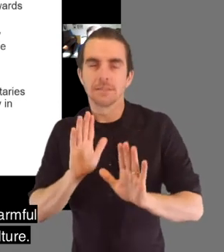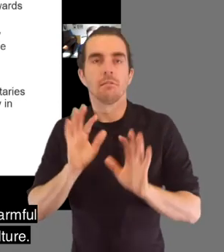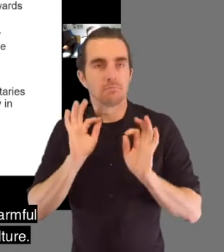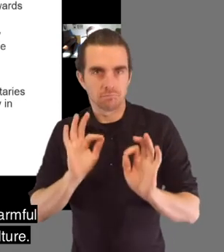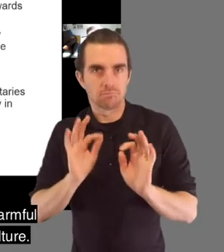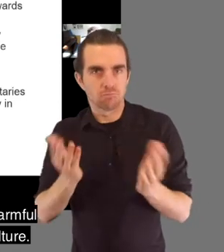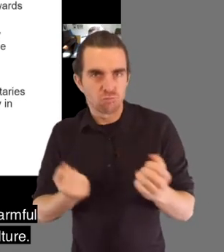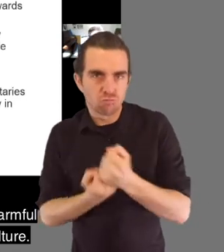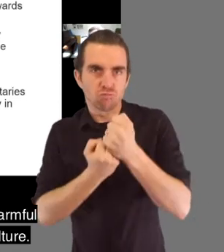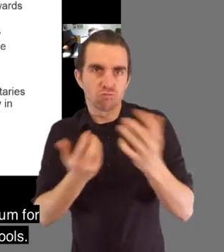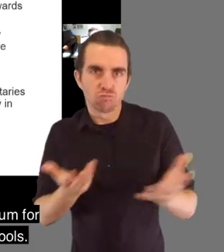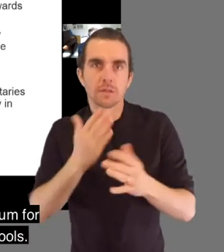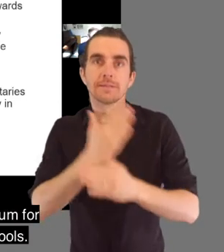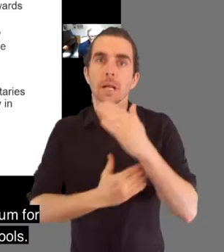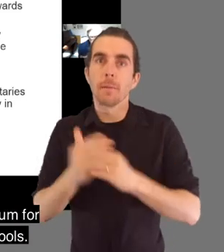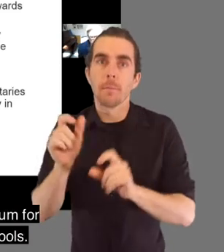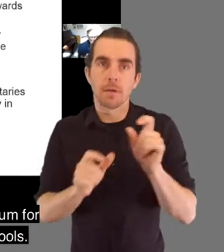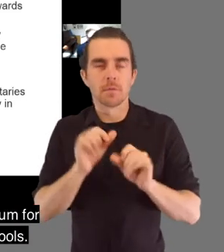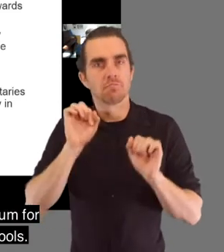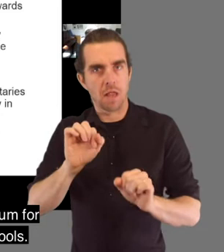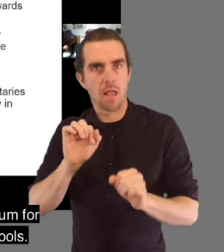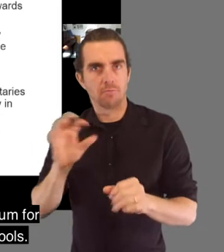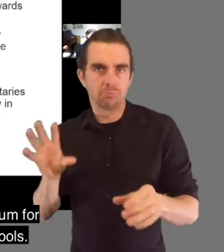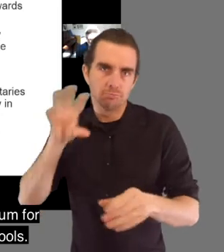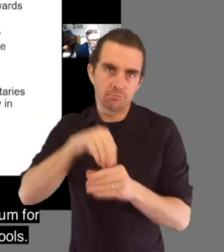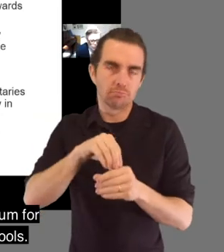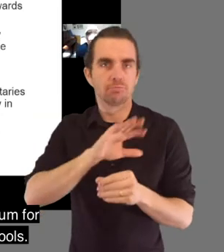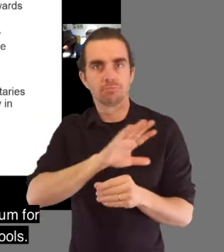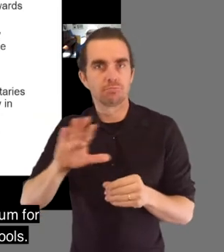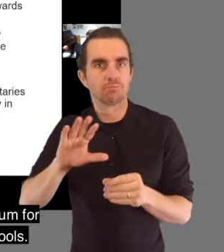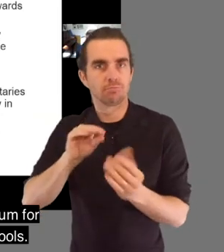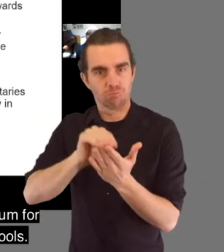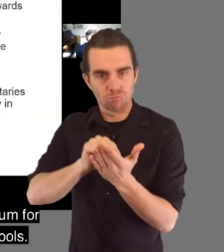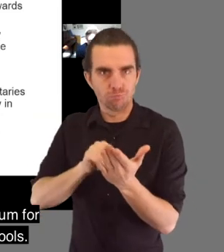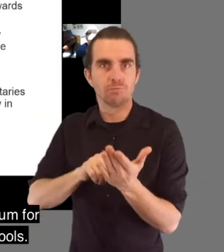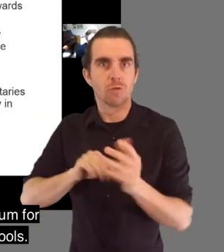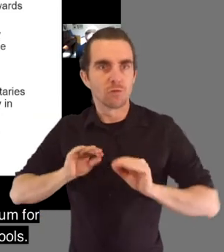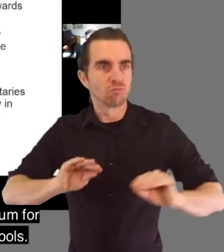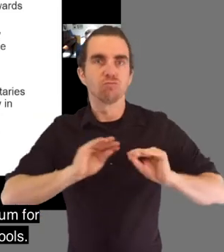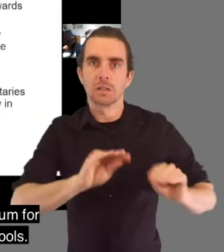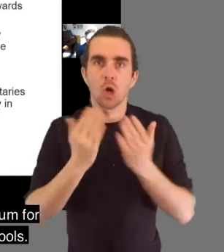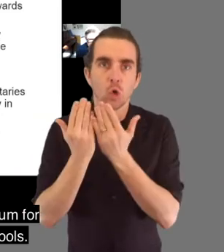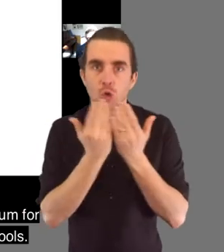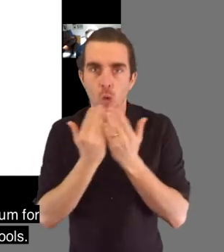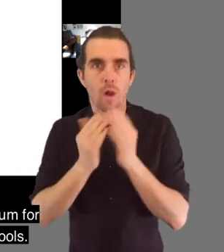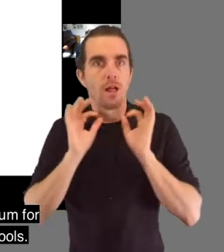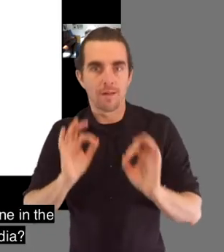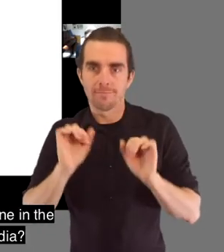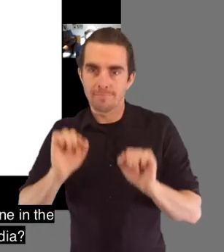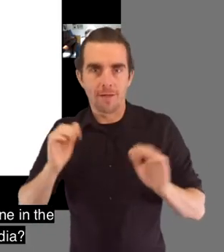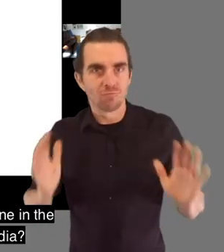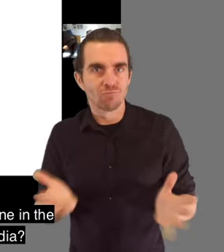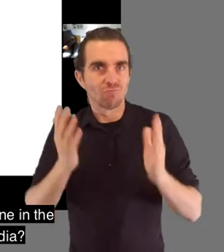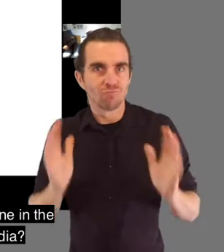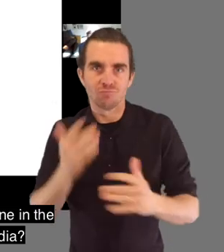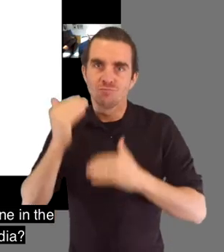about disability in that culture. And this should be part of the curriculum for all young people learning in schools. So we can